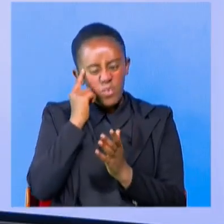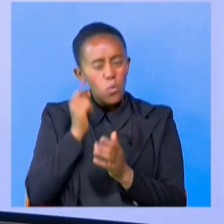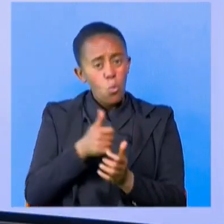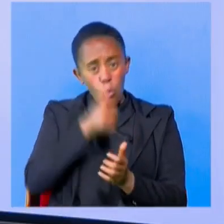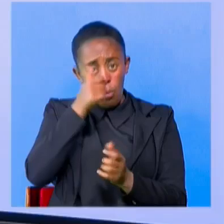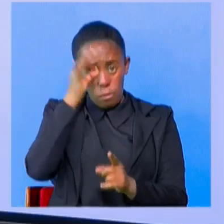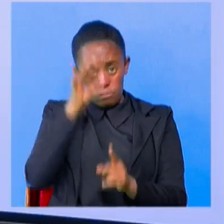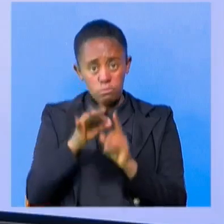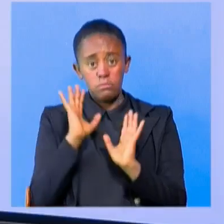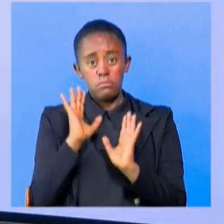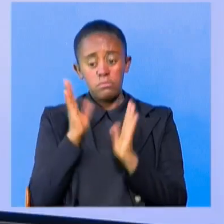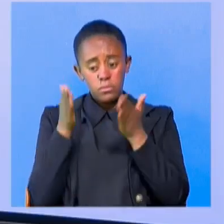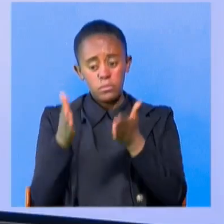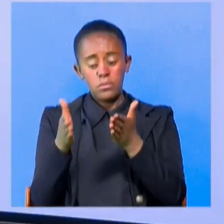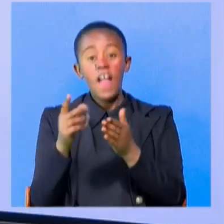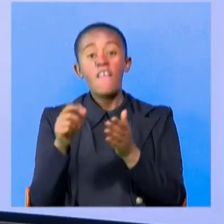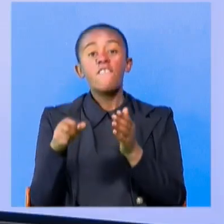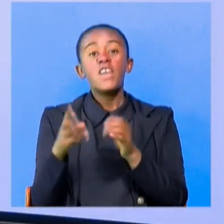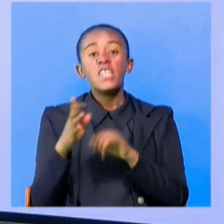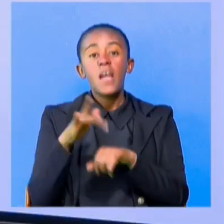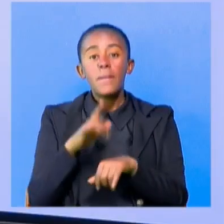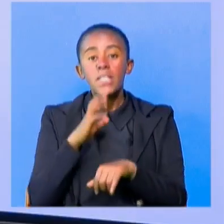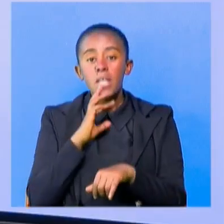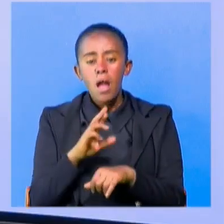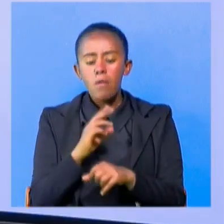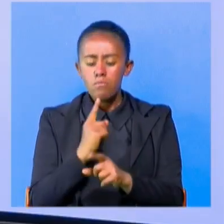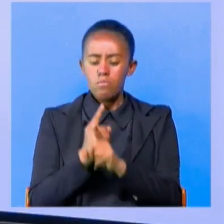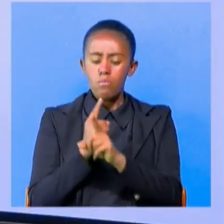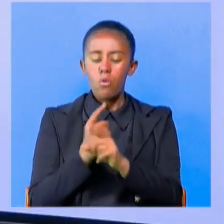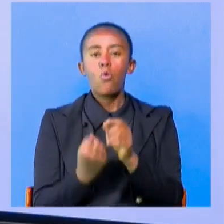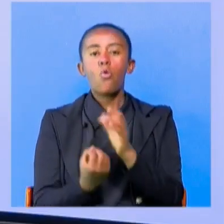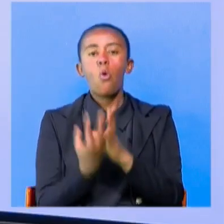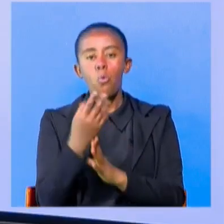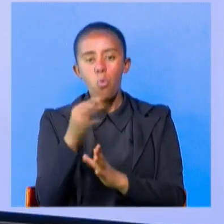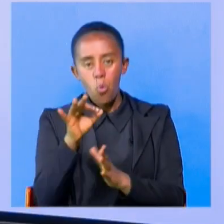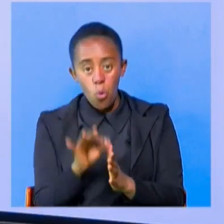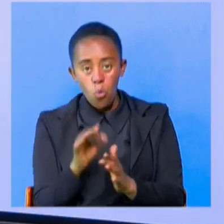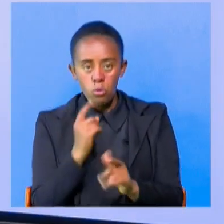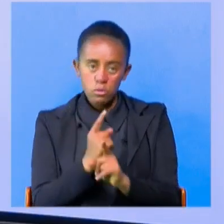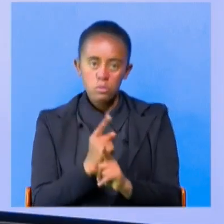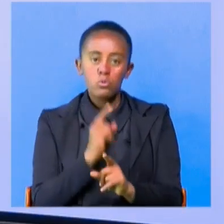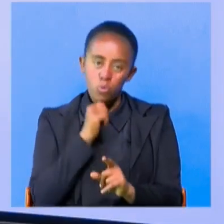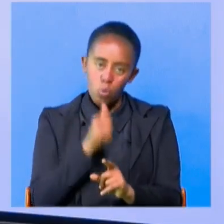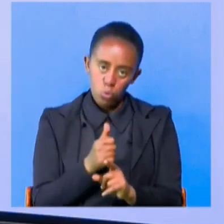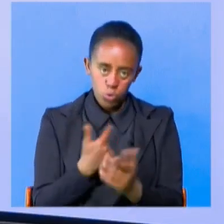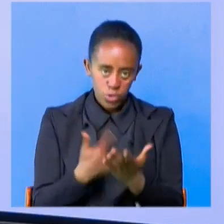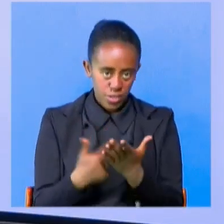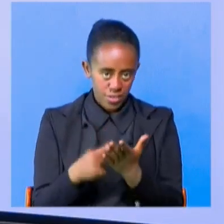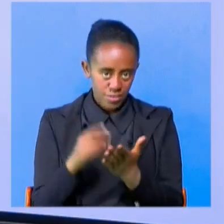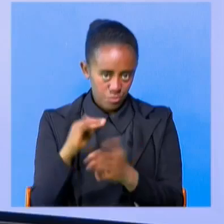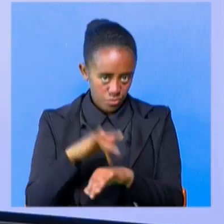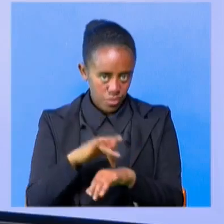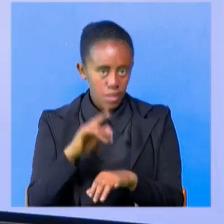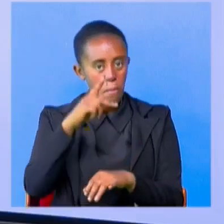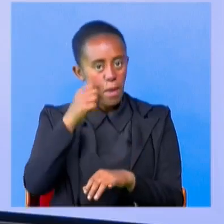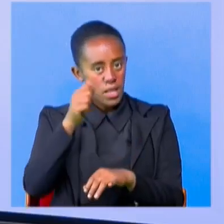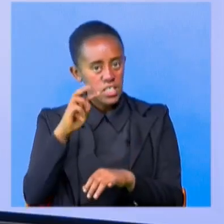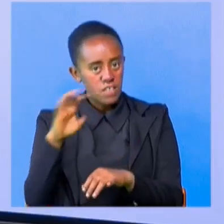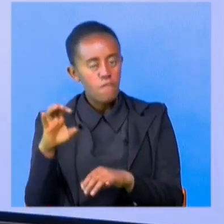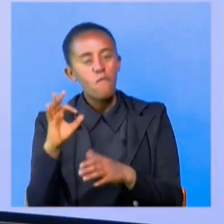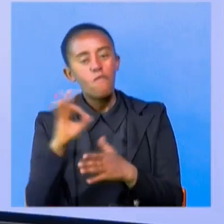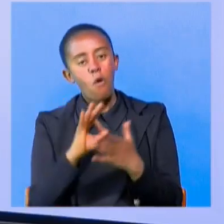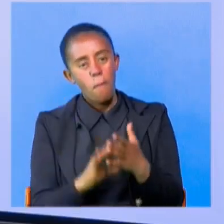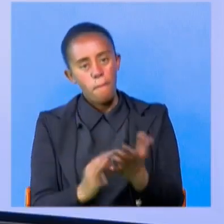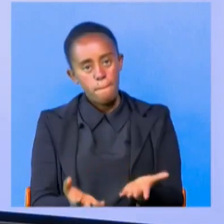that the vegetables are properly grown in that area or not. That's why it is a passive form.